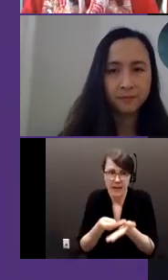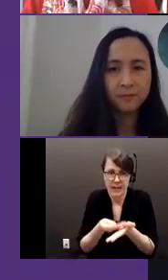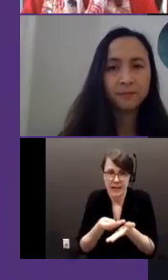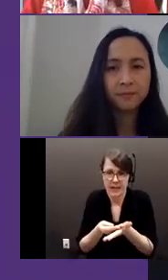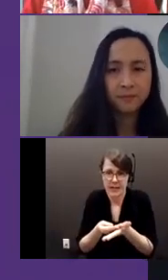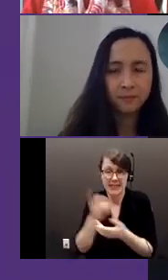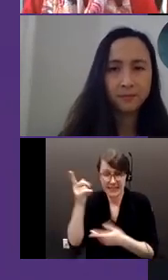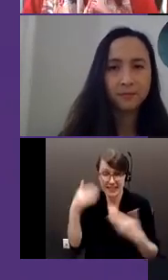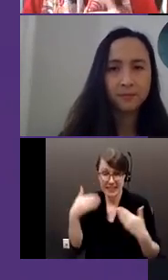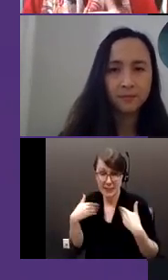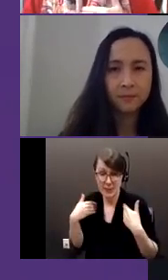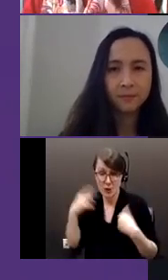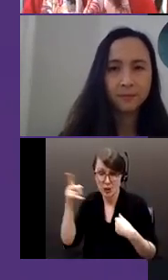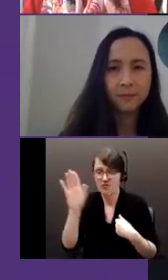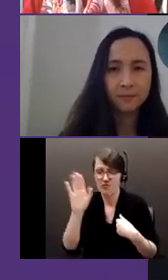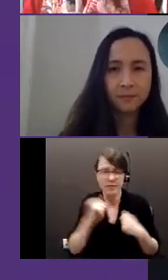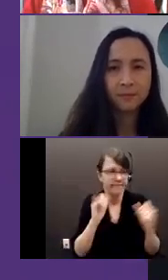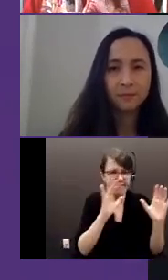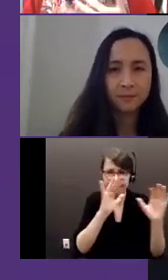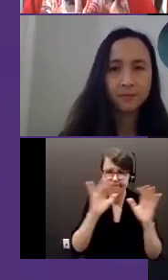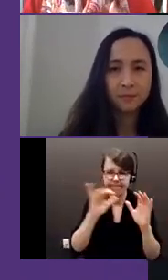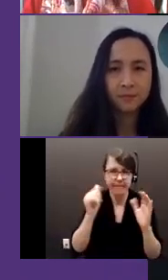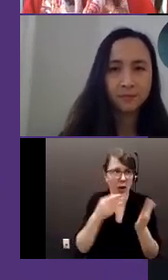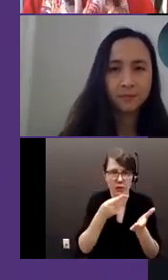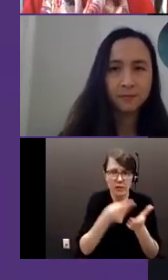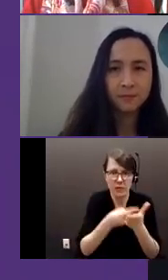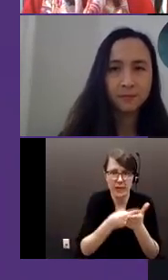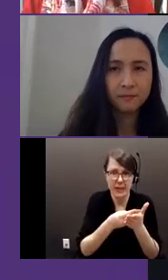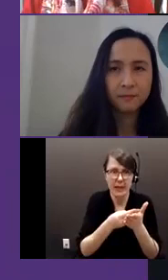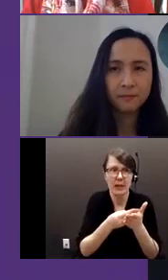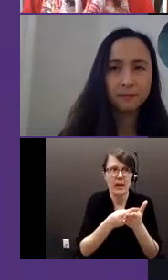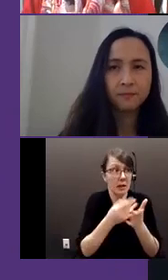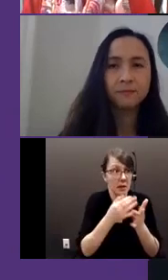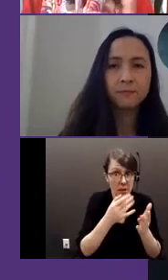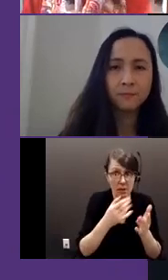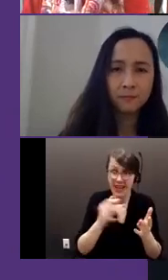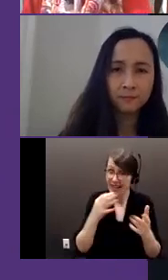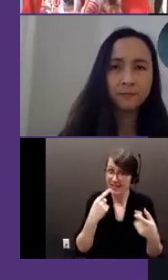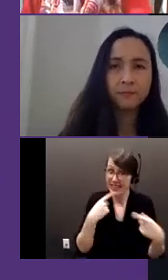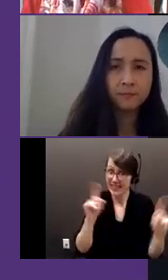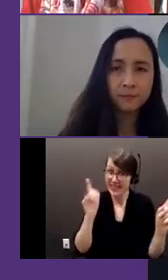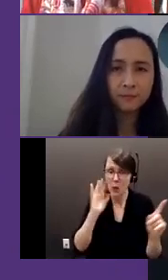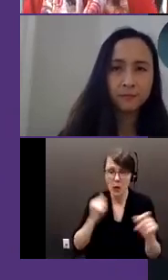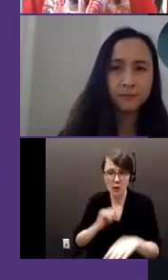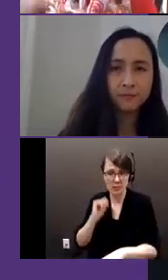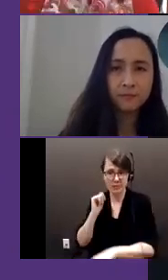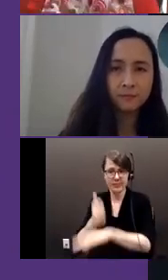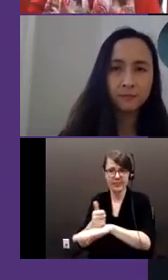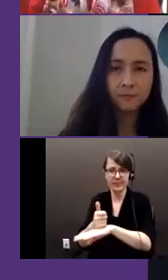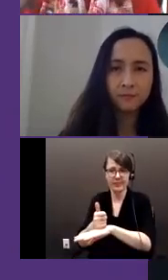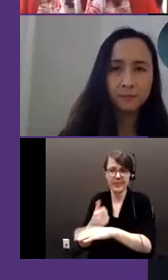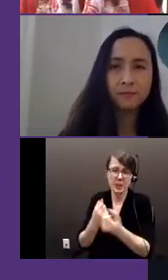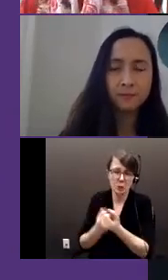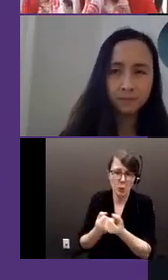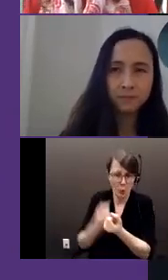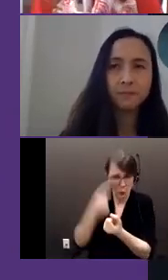support a program that in fact would allow us to be able to work with men. So someone else here just said it. John